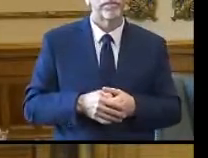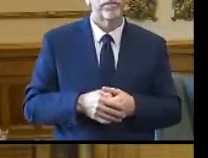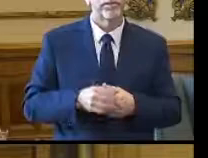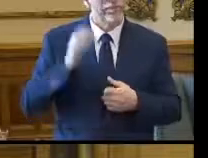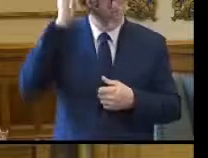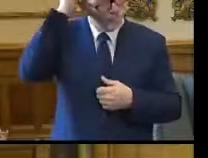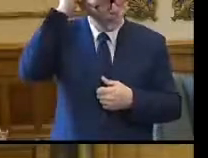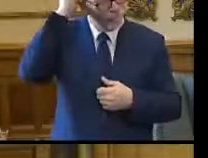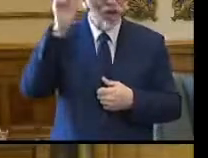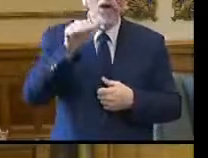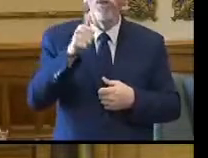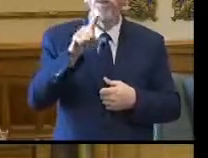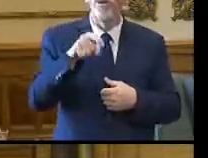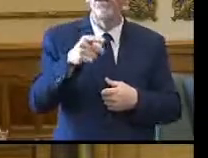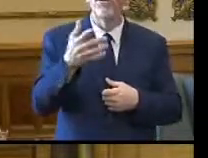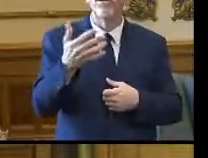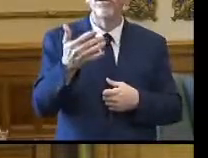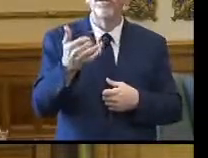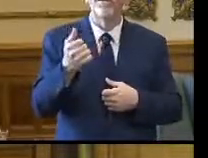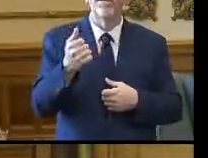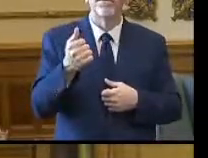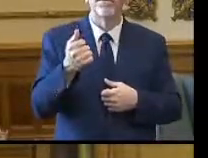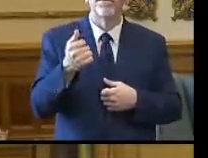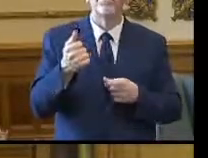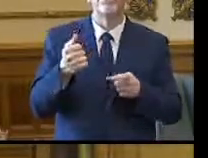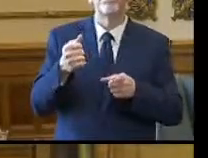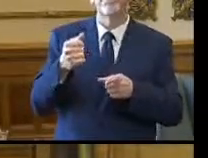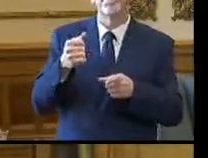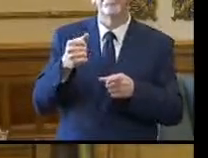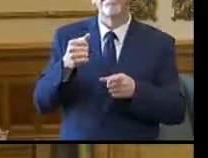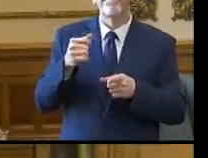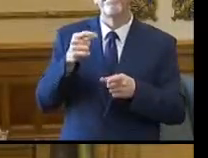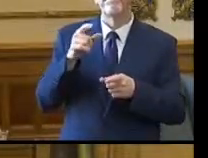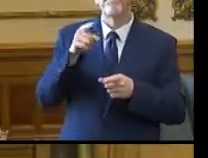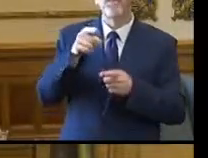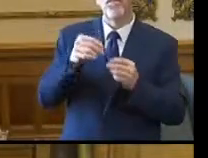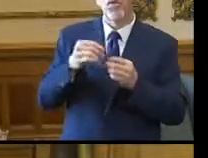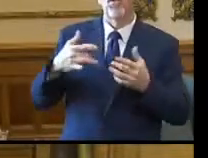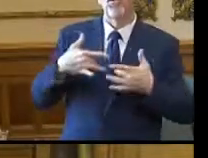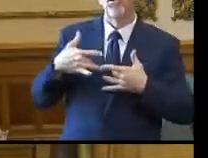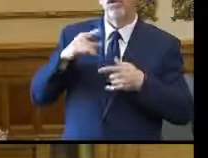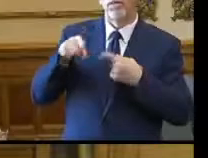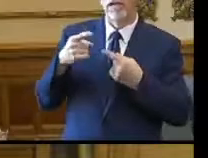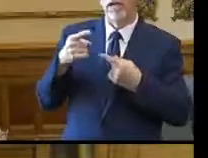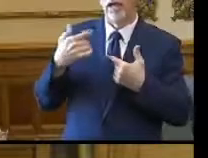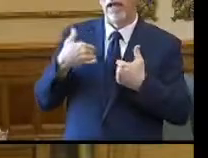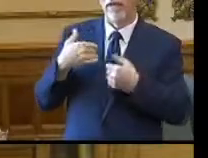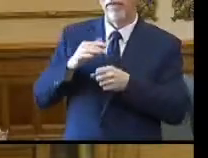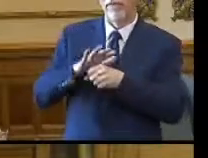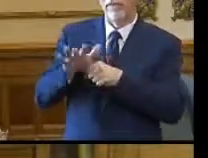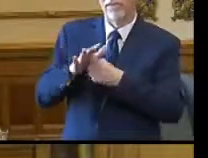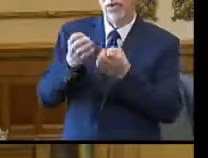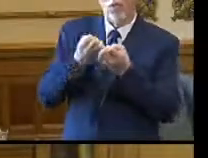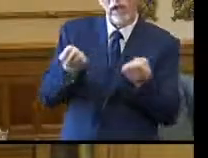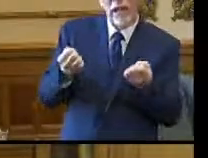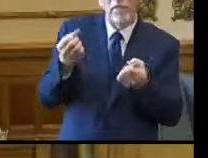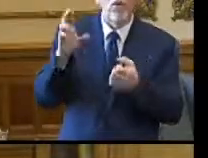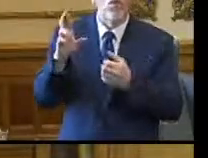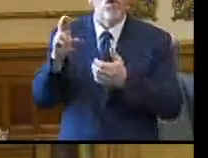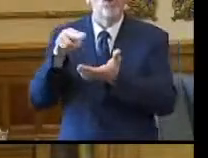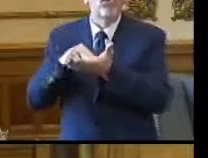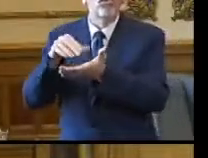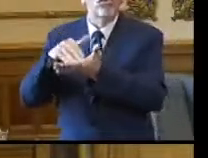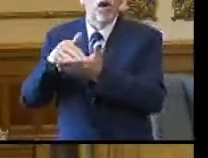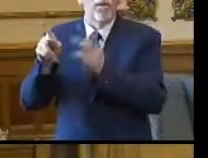Sorry, the other part of your question was? Was whether you're more concerned about having sufficient hardware than kind of peopleware.